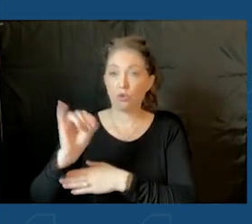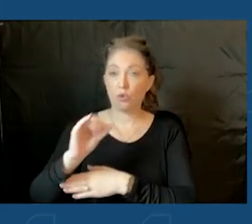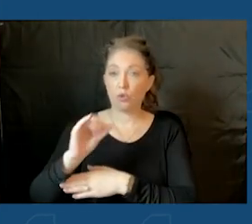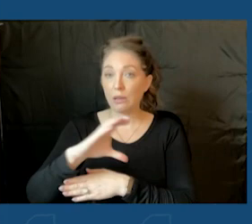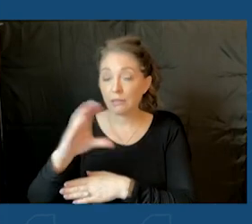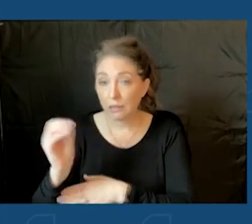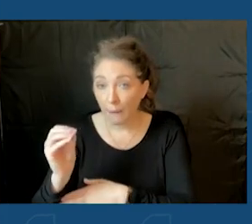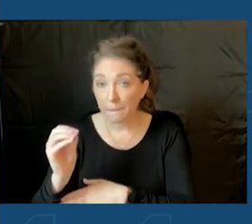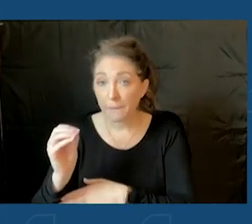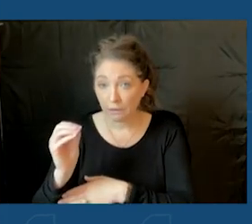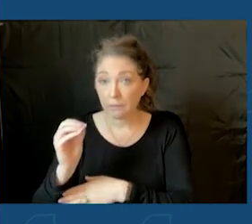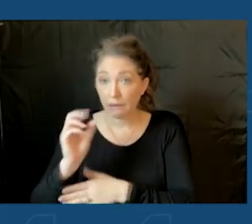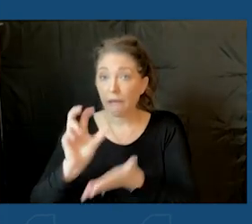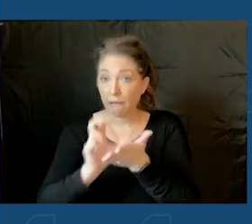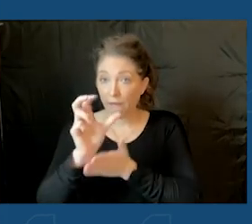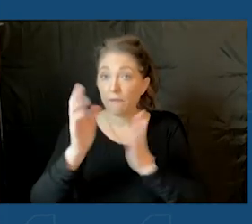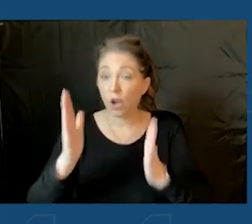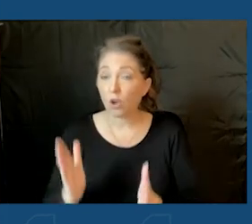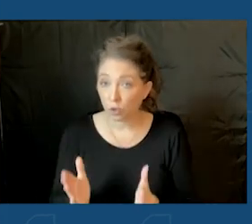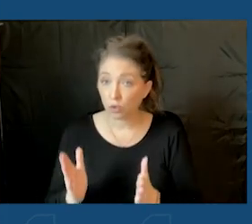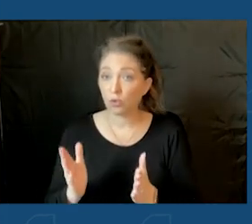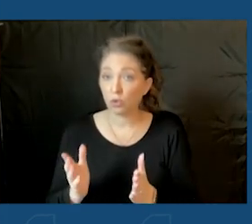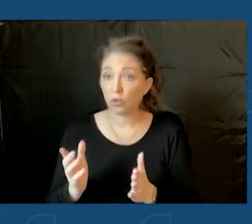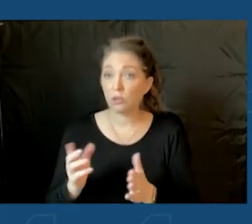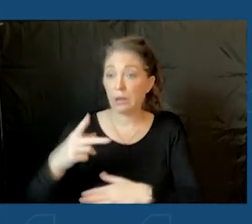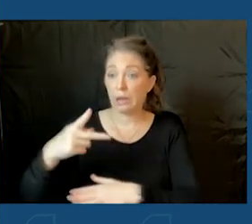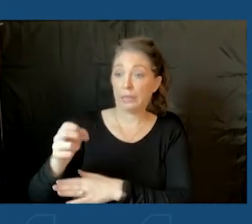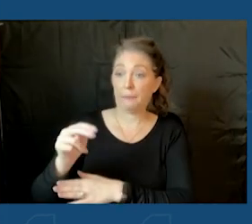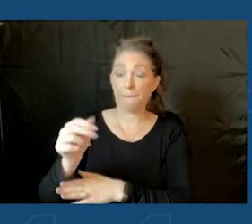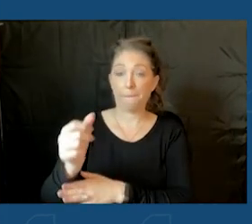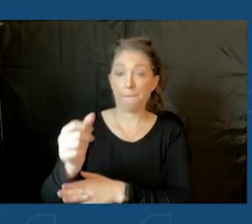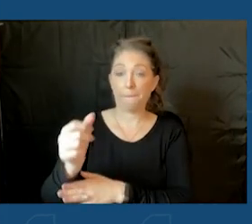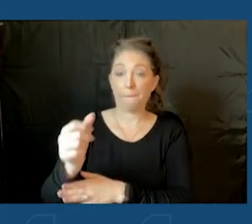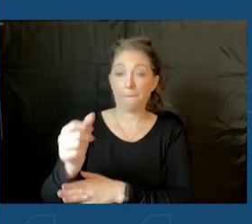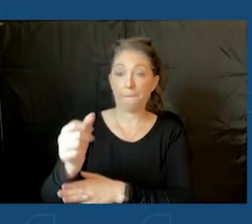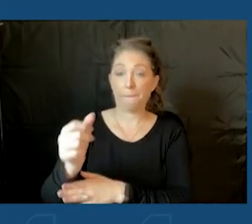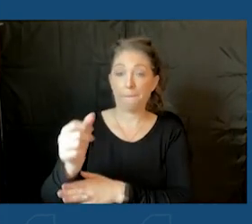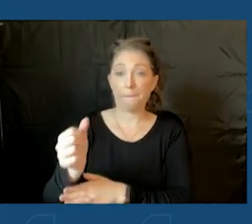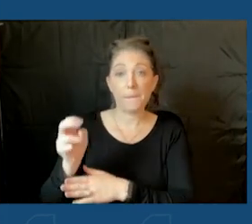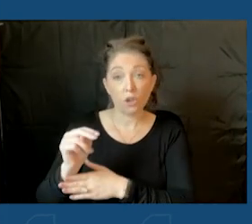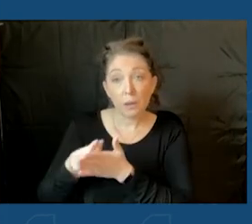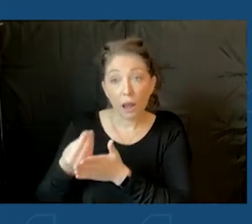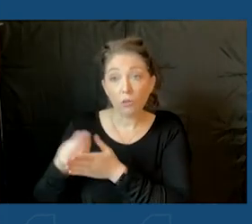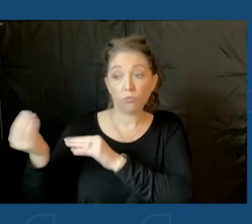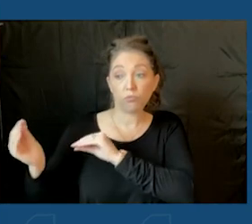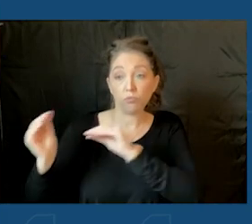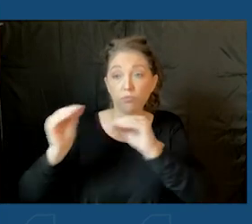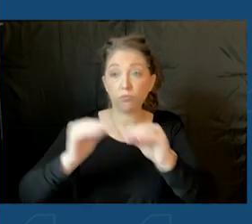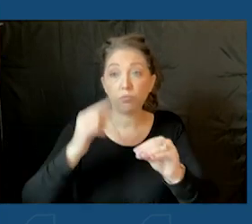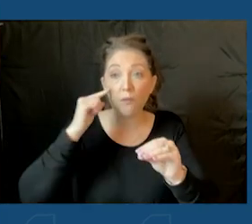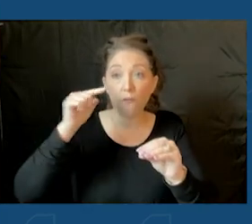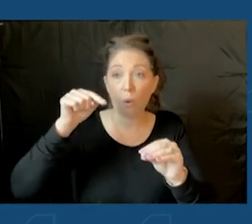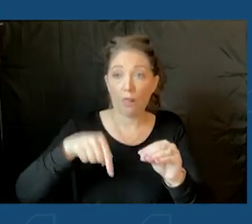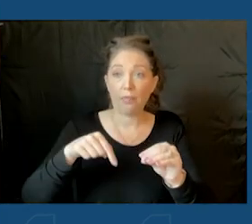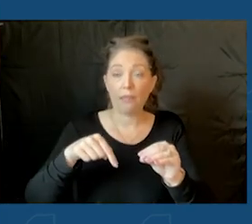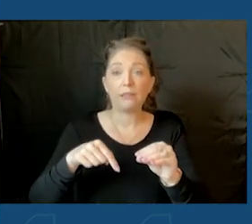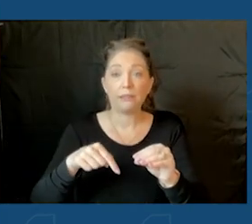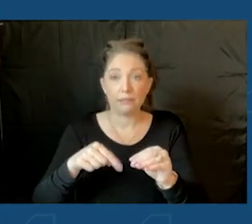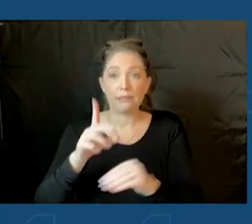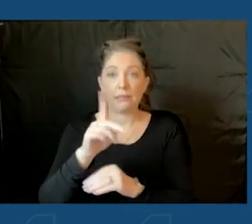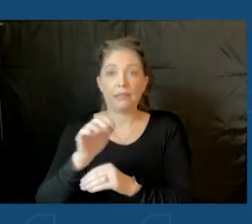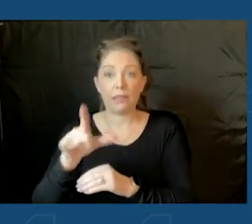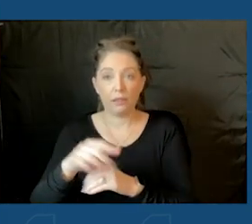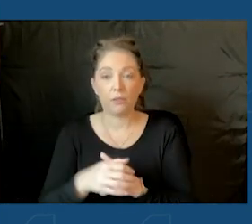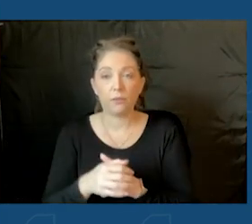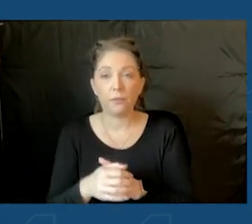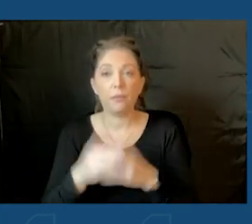the insurance company investor that has brought pension fund from organized labor to this deal. And thank you in particular to Ulico